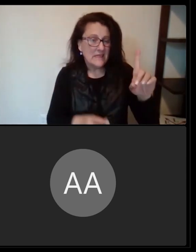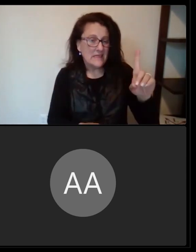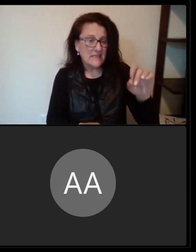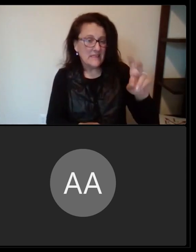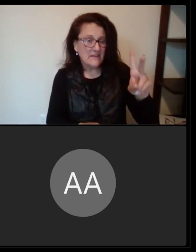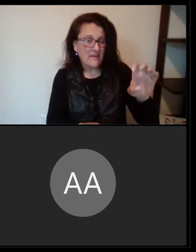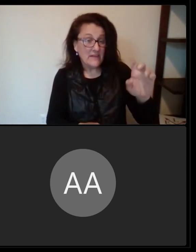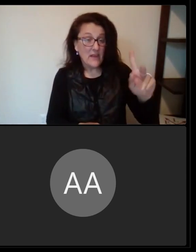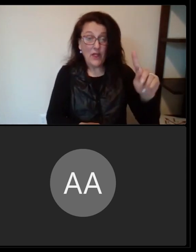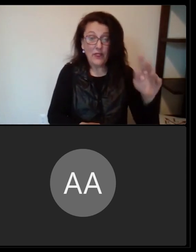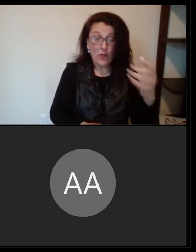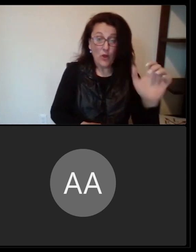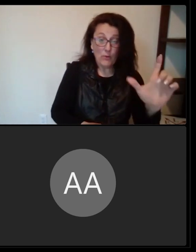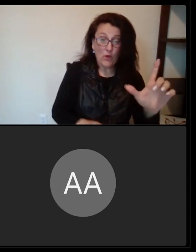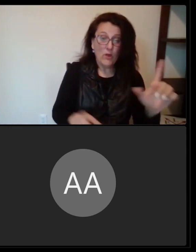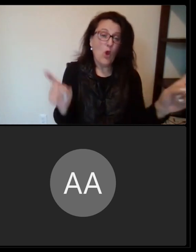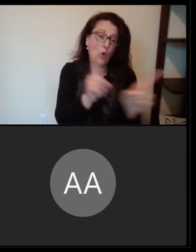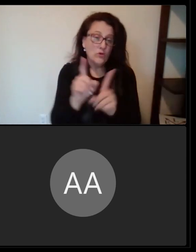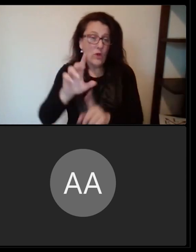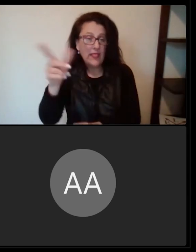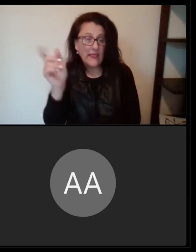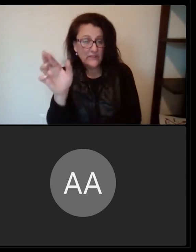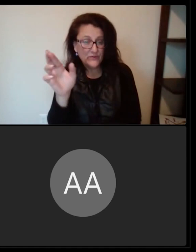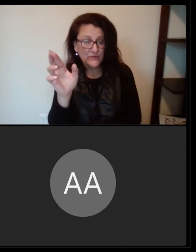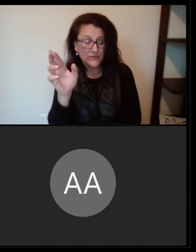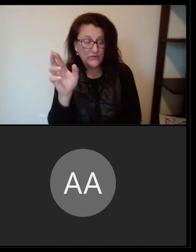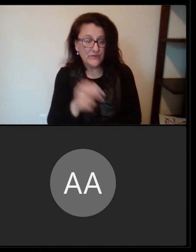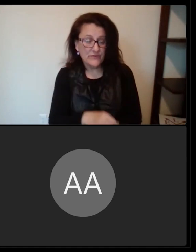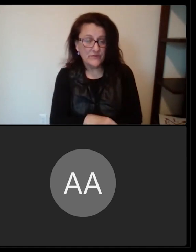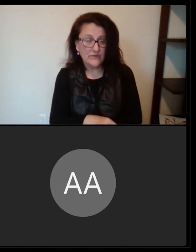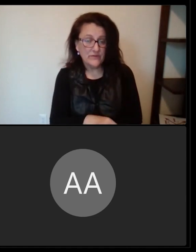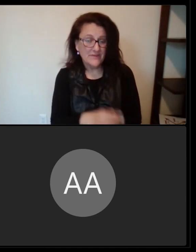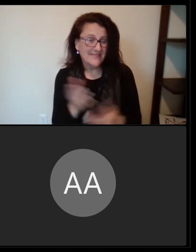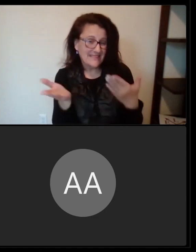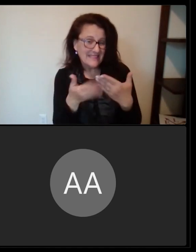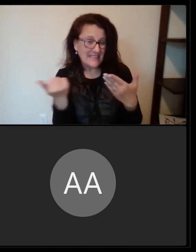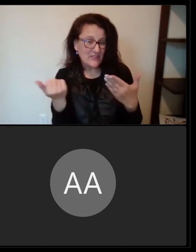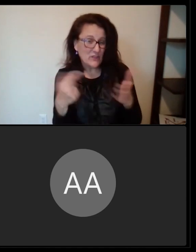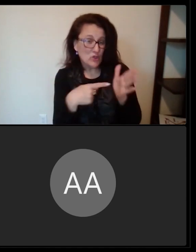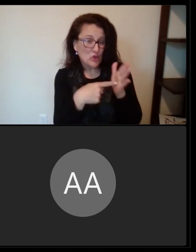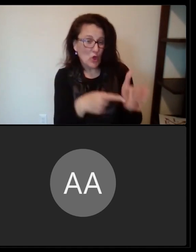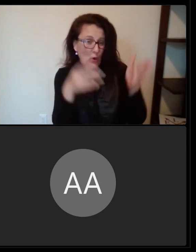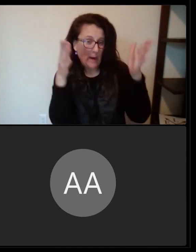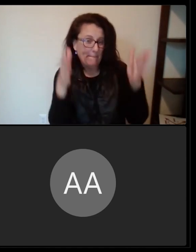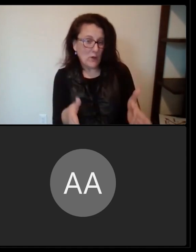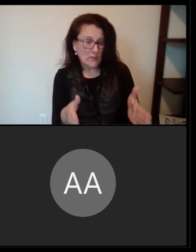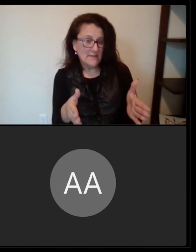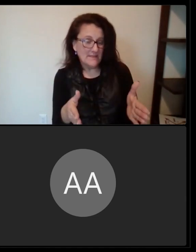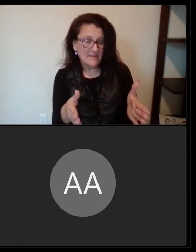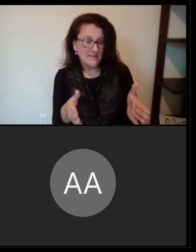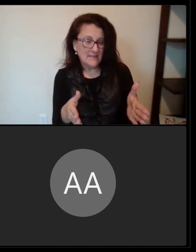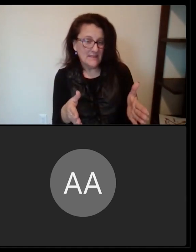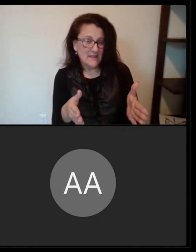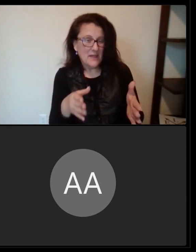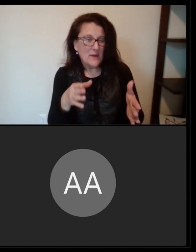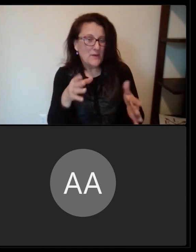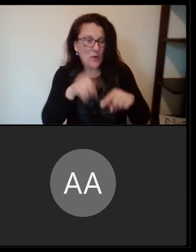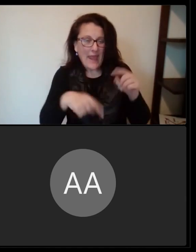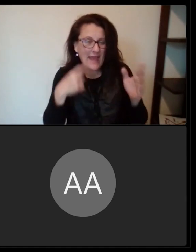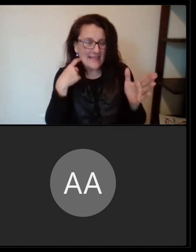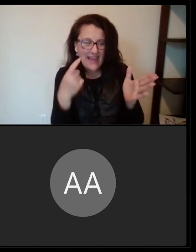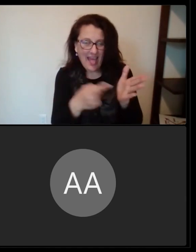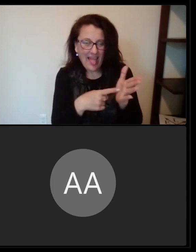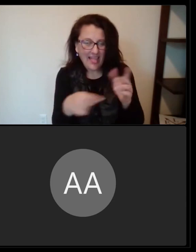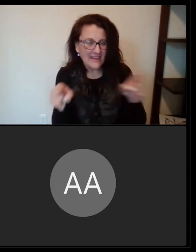thermal and the laser. It's easier to show in person, but you cannot tell the